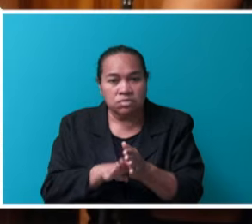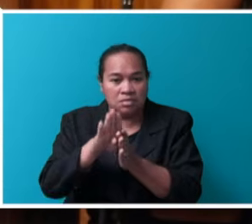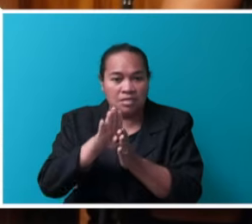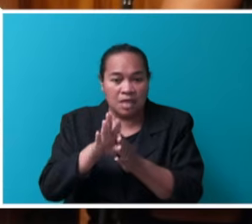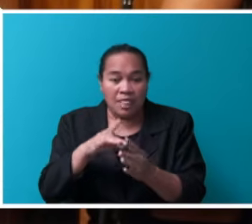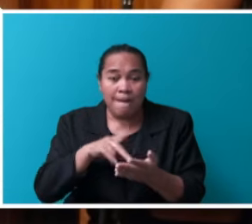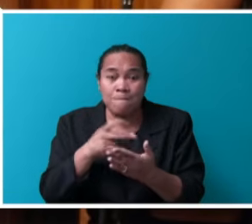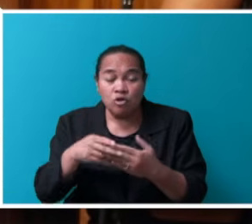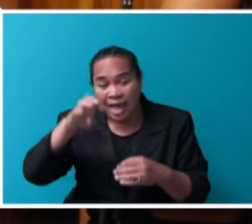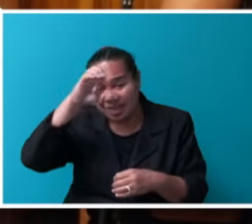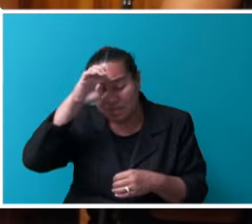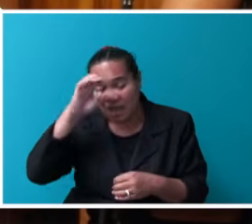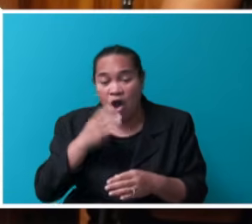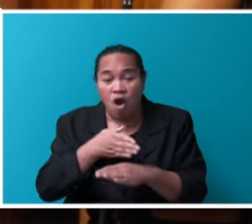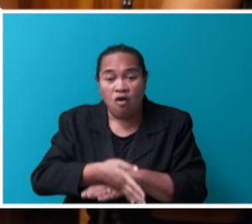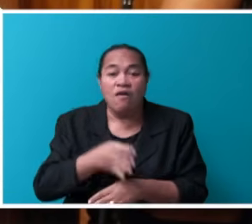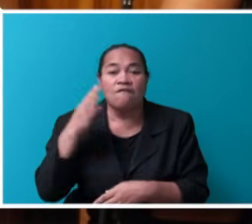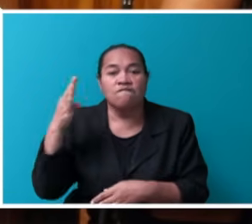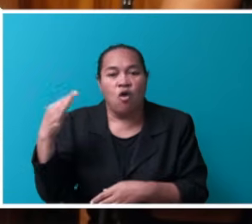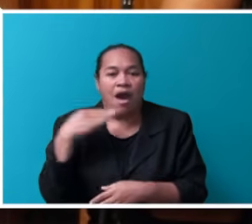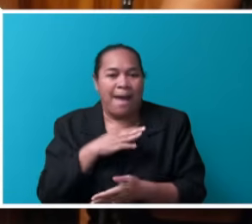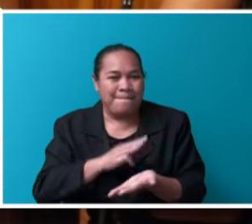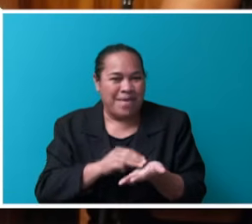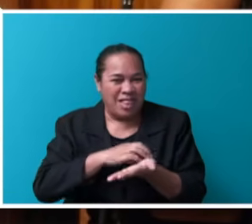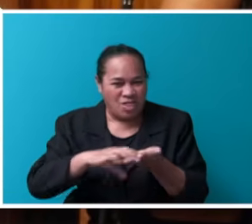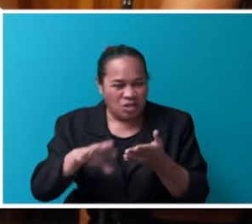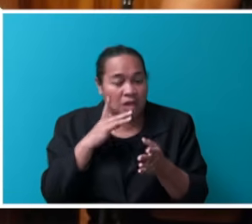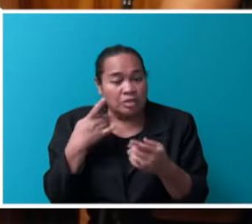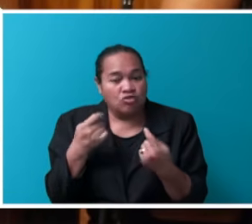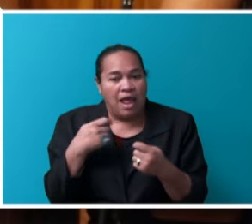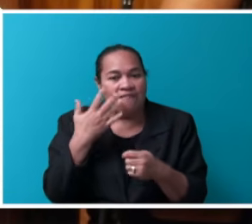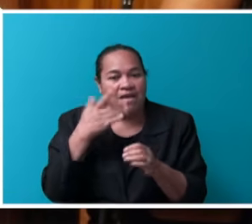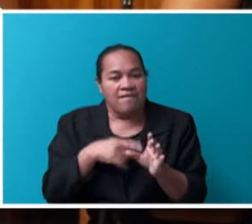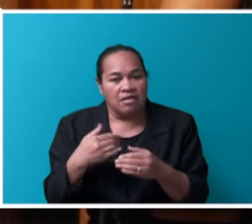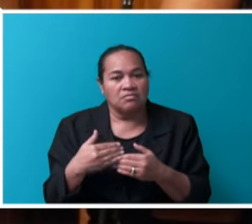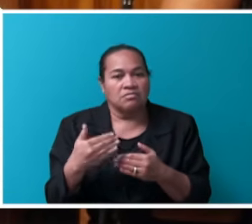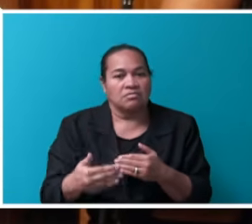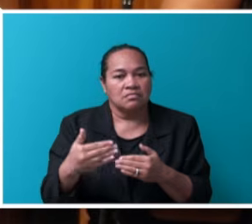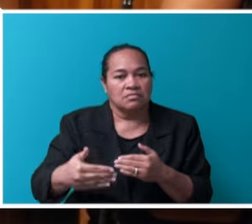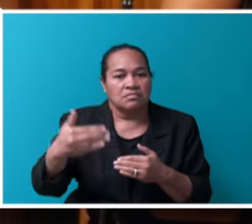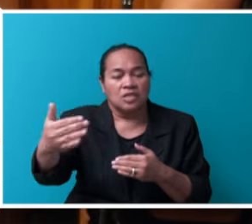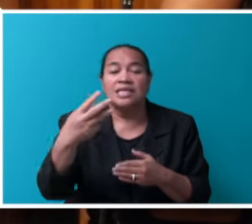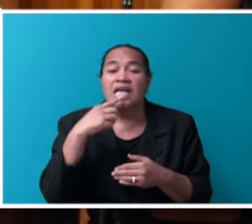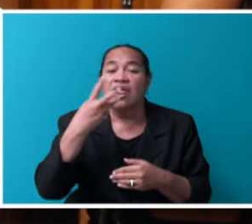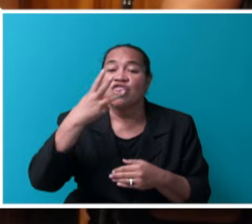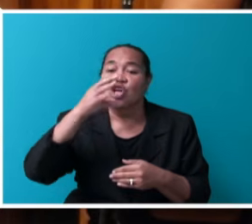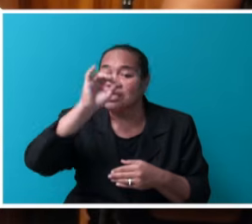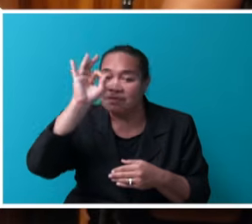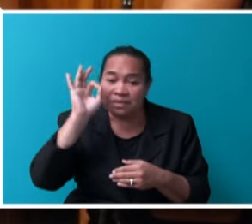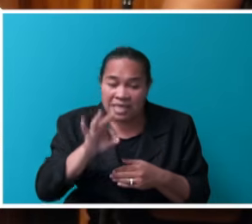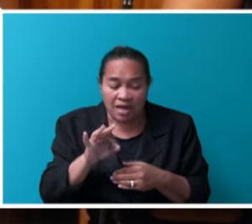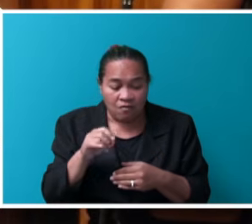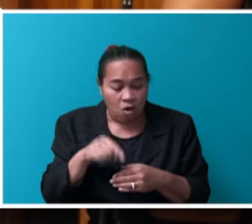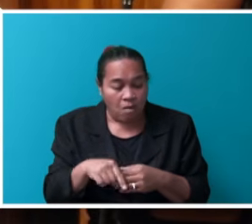estimated to cost over $400 million and will be completed over a 5-year period, with 30% grant support from our